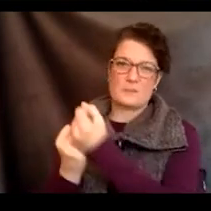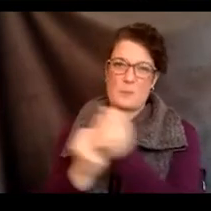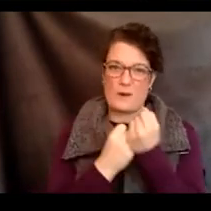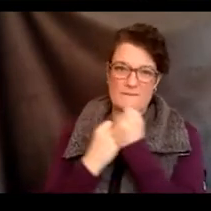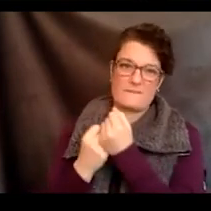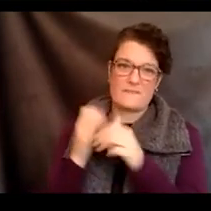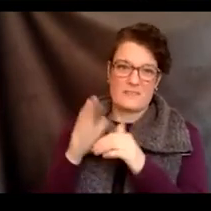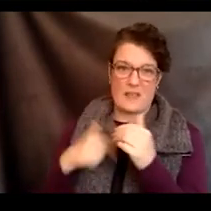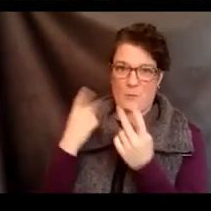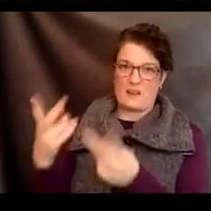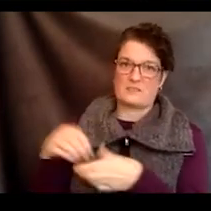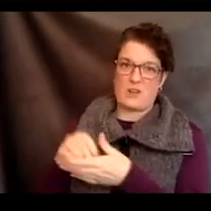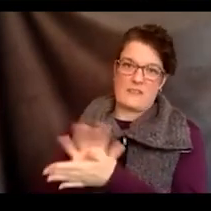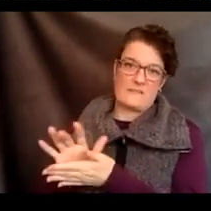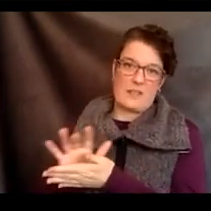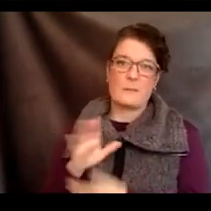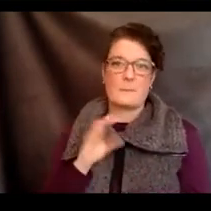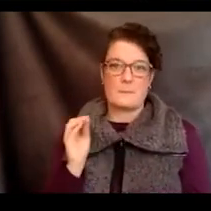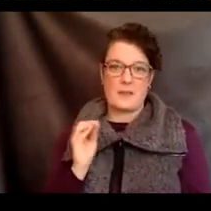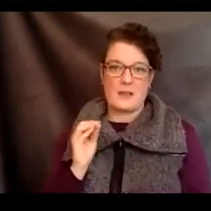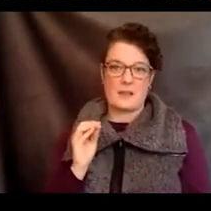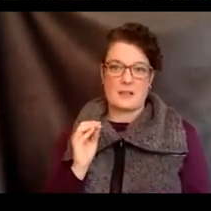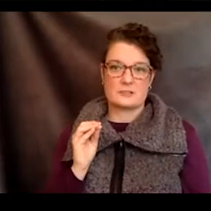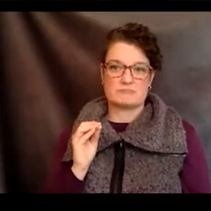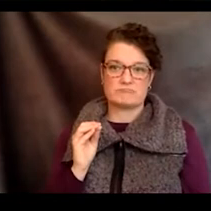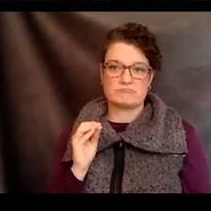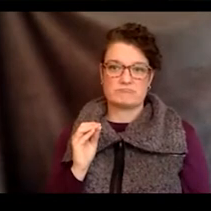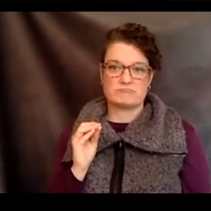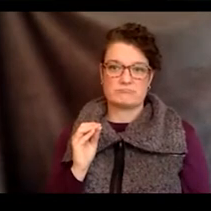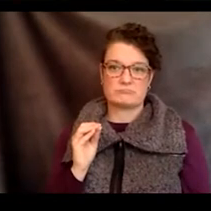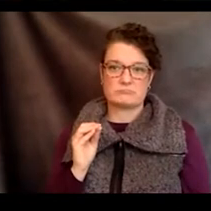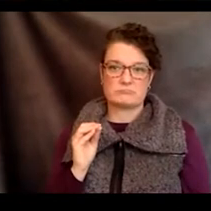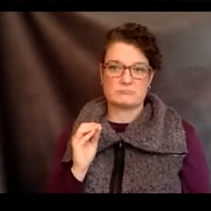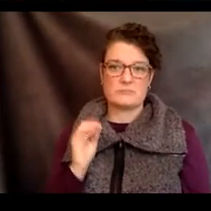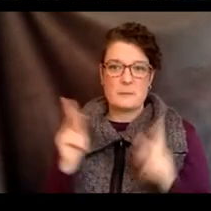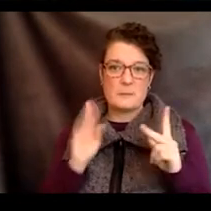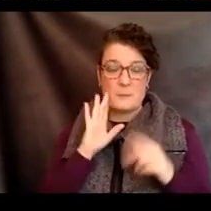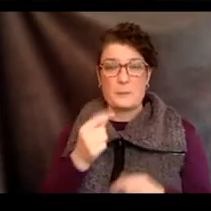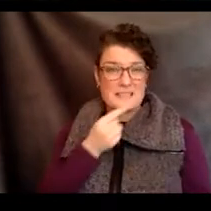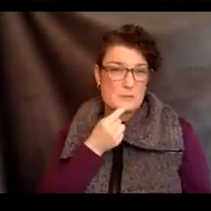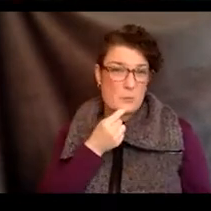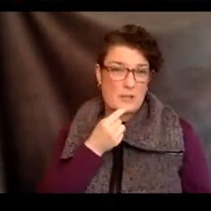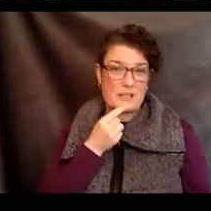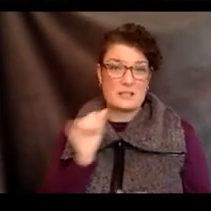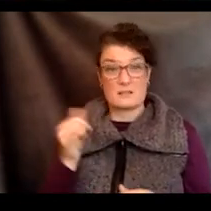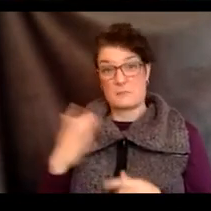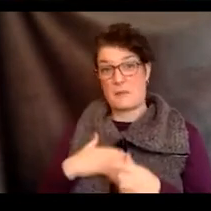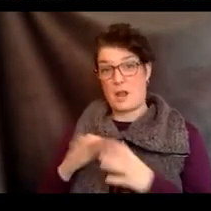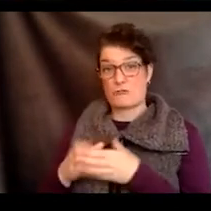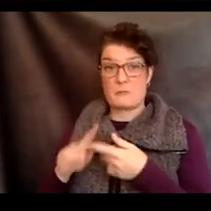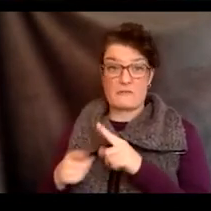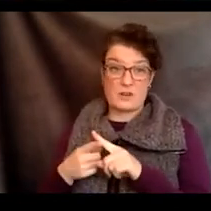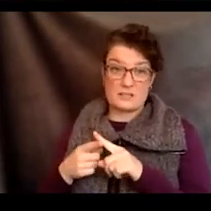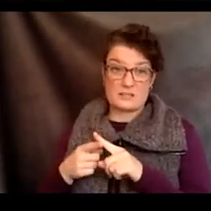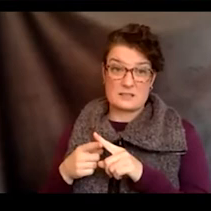in the film. And I think people are going to be disappointed. I think like I have a group of friends who all opened one of